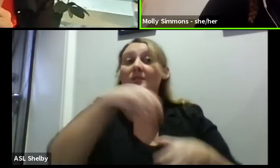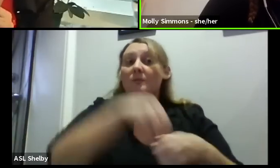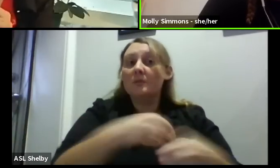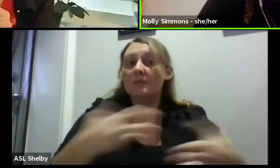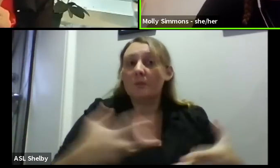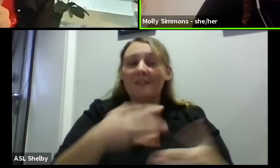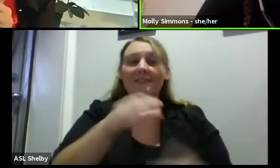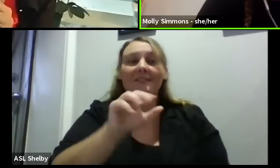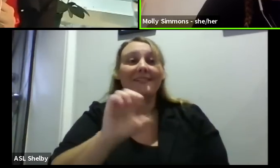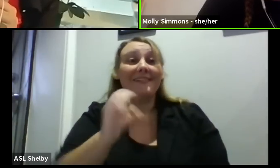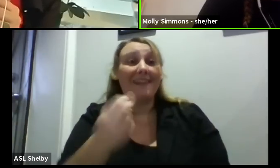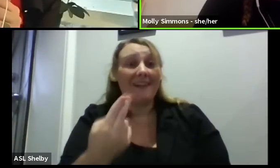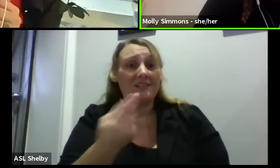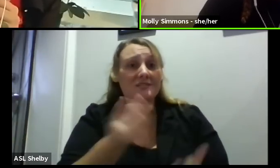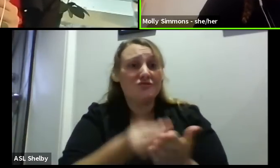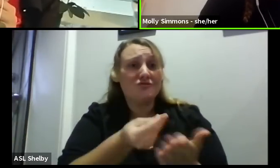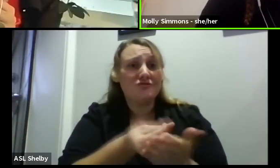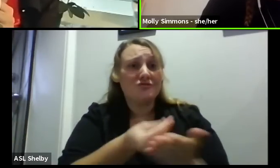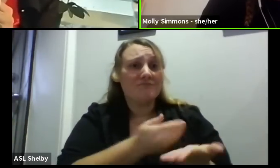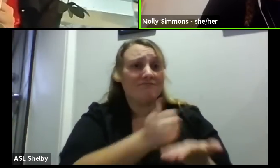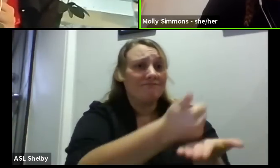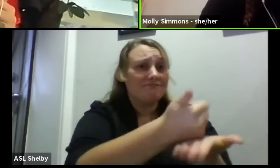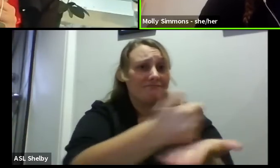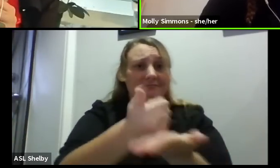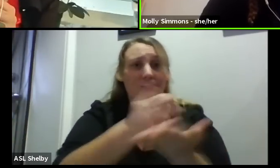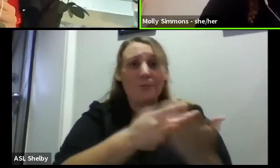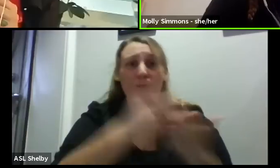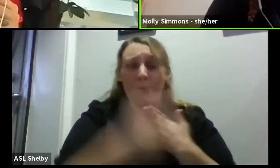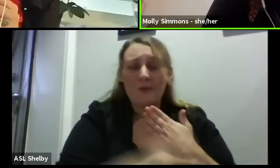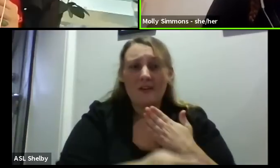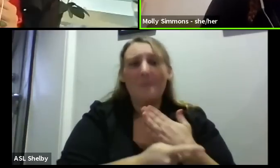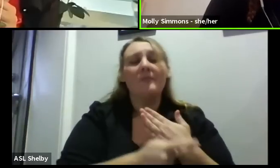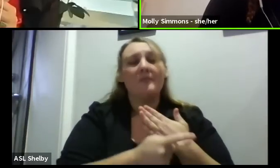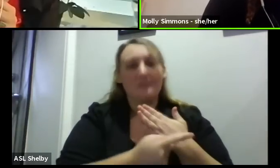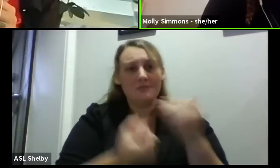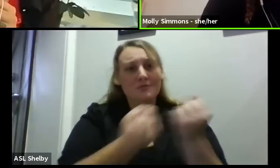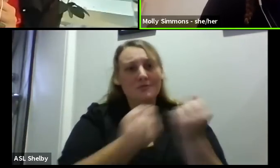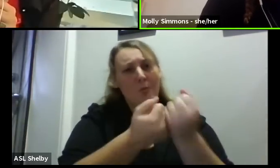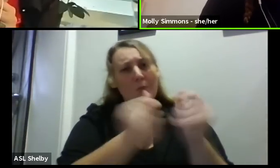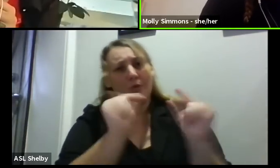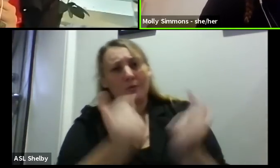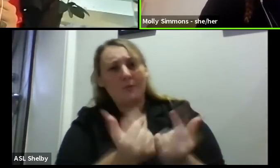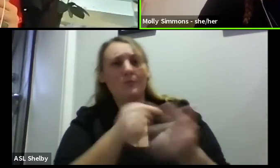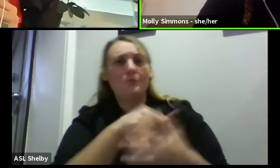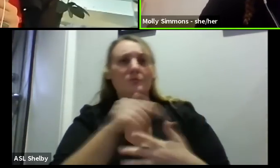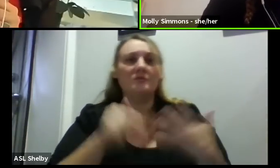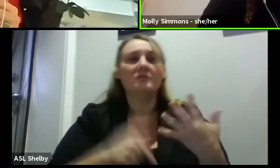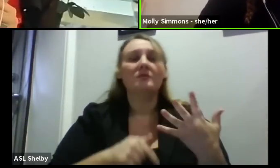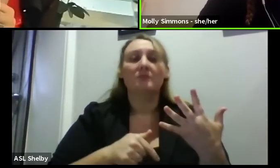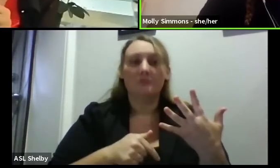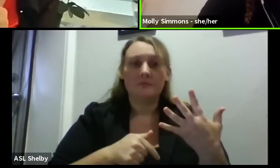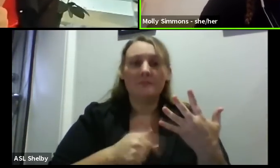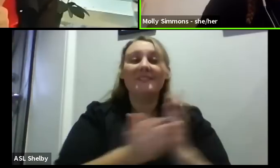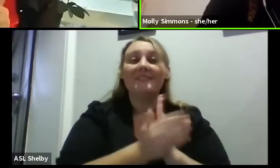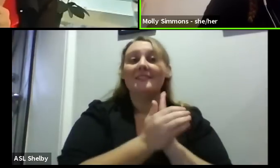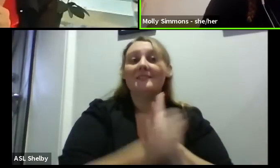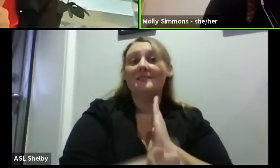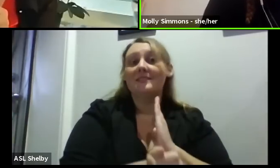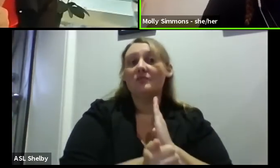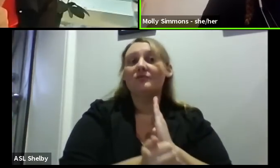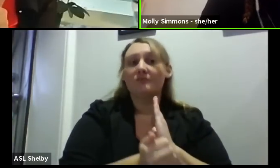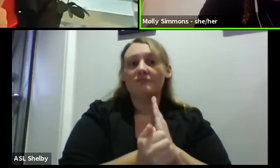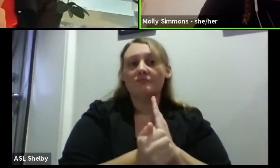in partnership with Vocal New York, a community support group, and the continuation of our Skillshare program and more guerrilla mutual